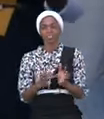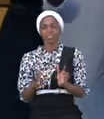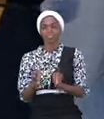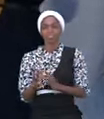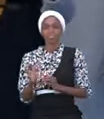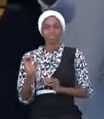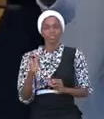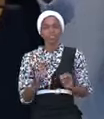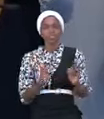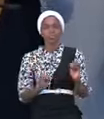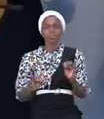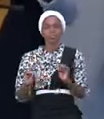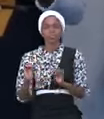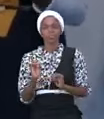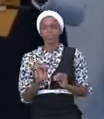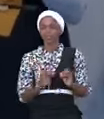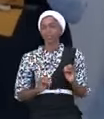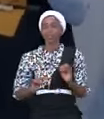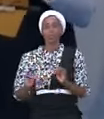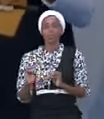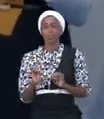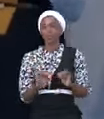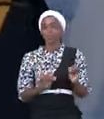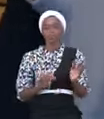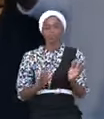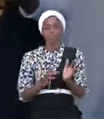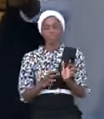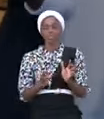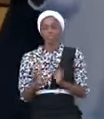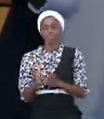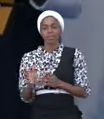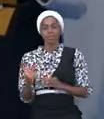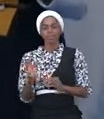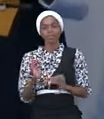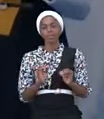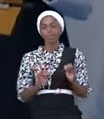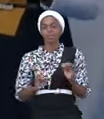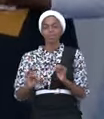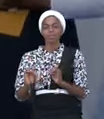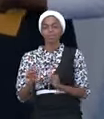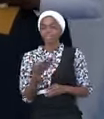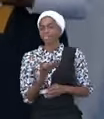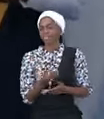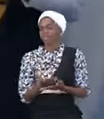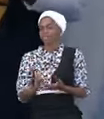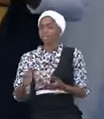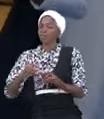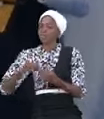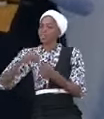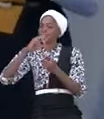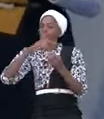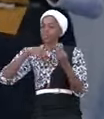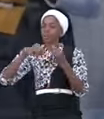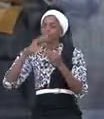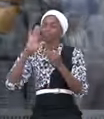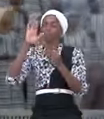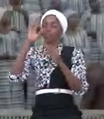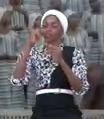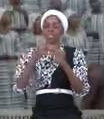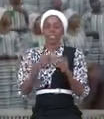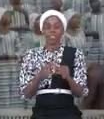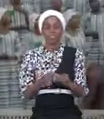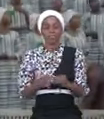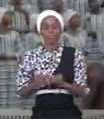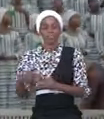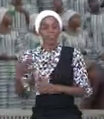oh, Jesus, oh, oh, Jesus, oh, there's something about your